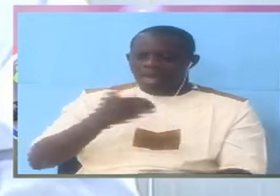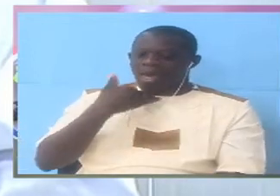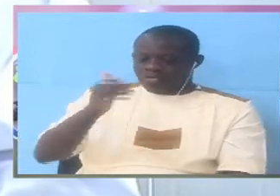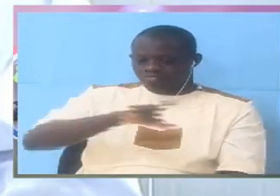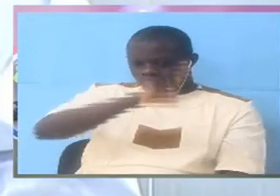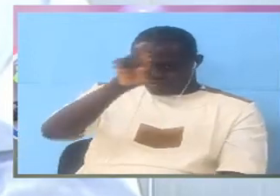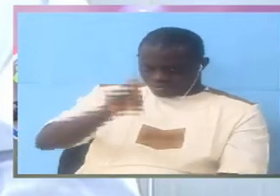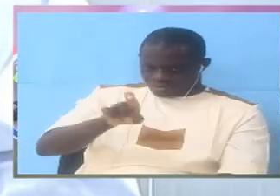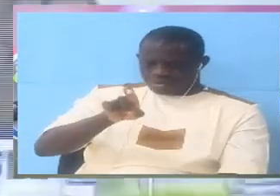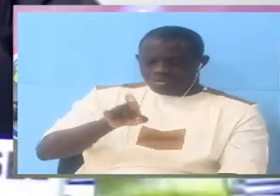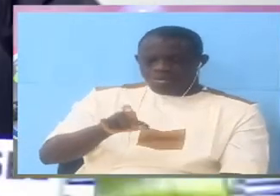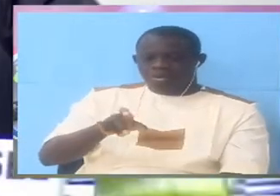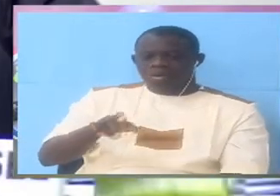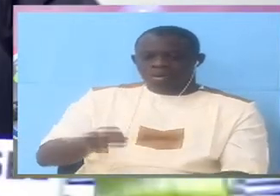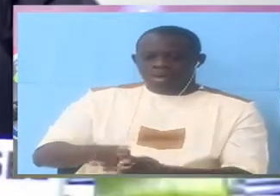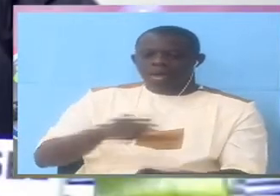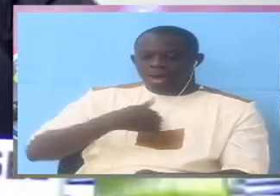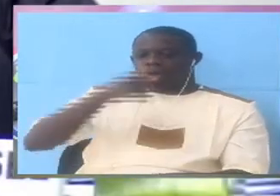I can remember telling him that.